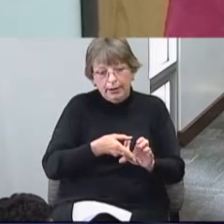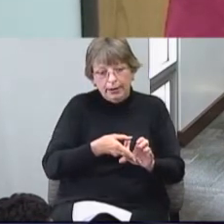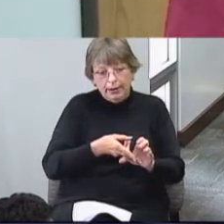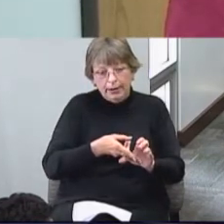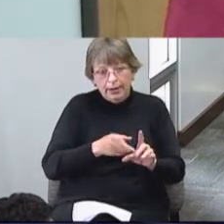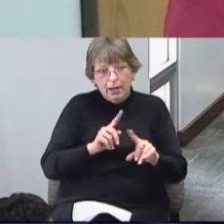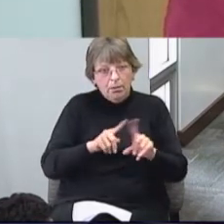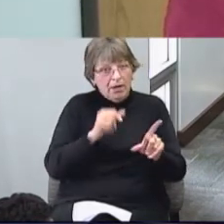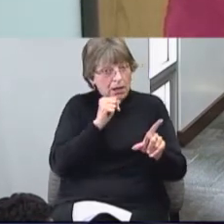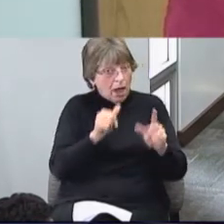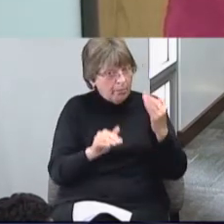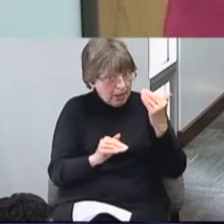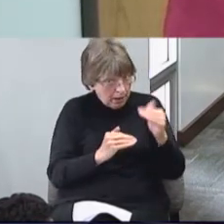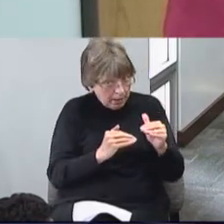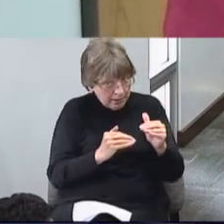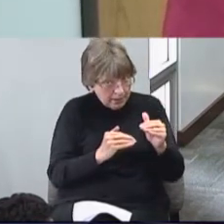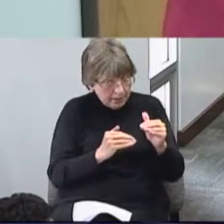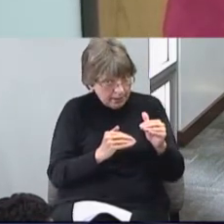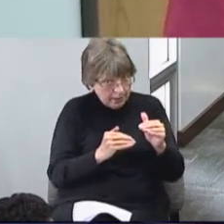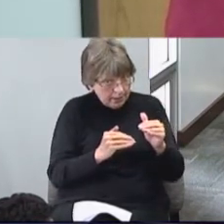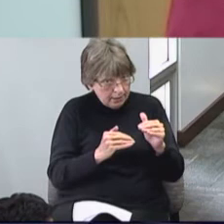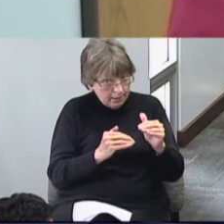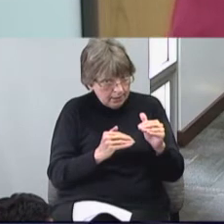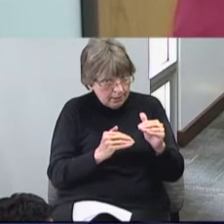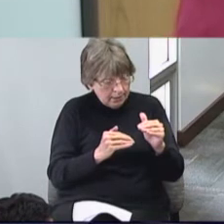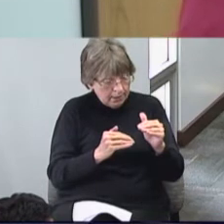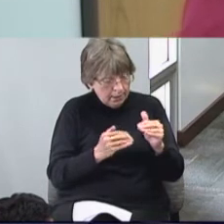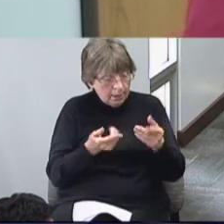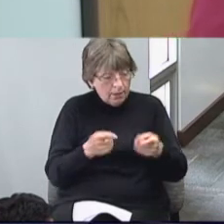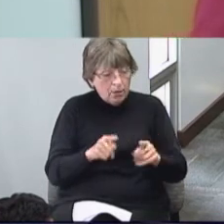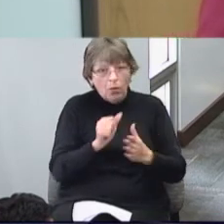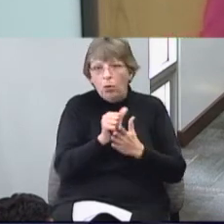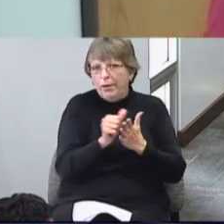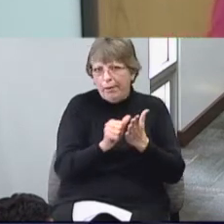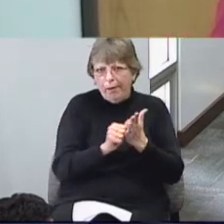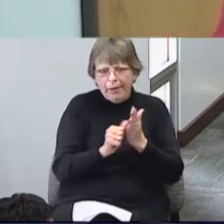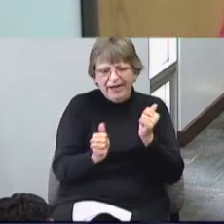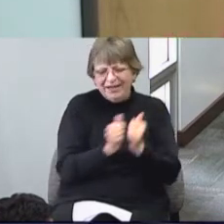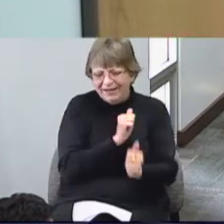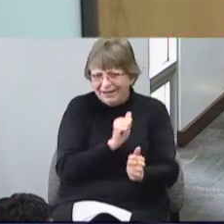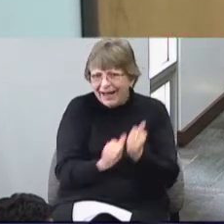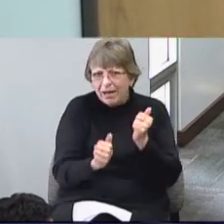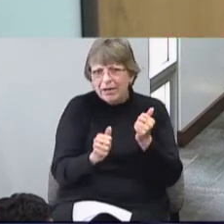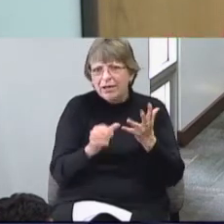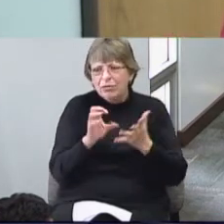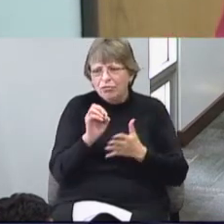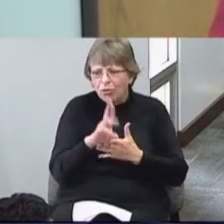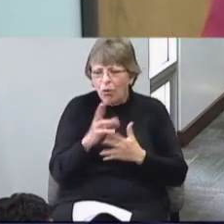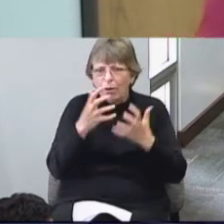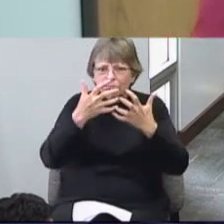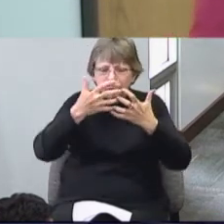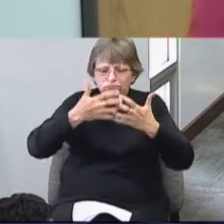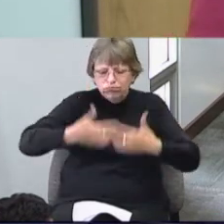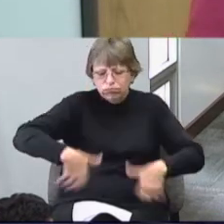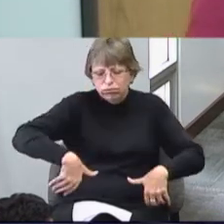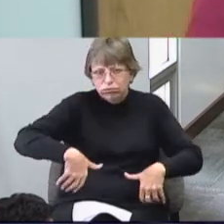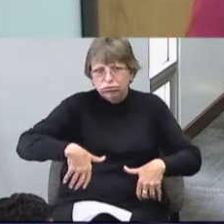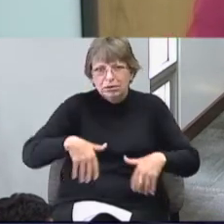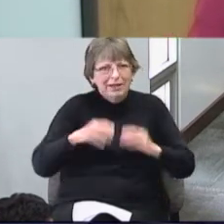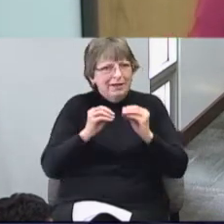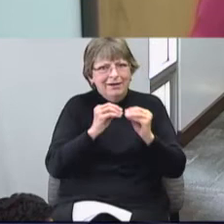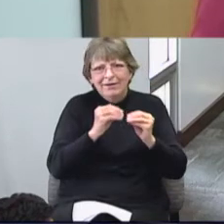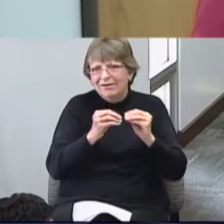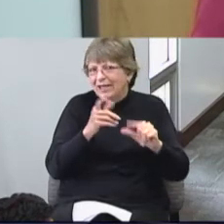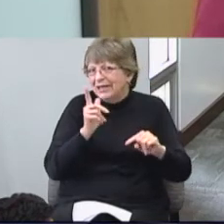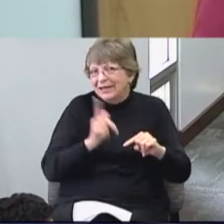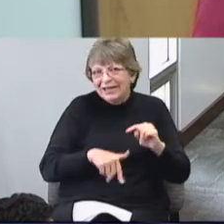but not be limited to, when artwork is damaged or deteriorated and repair is